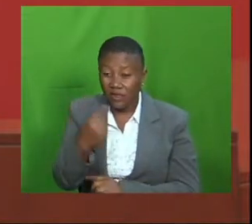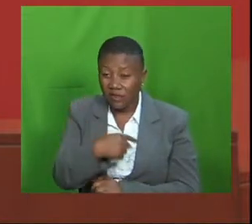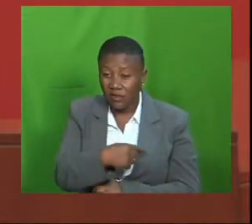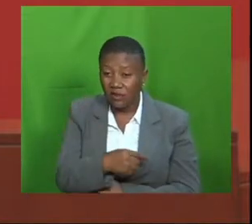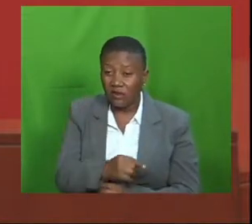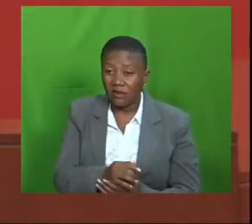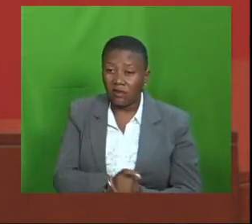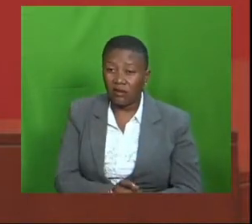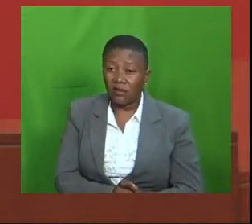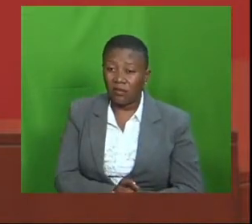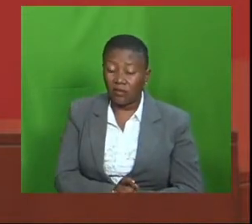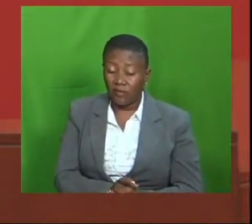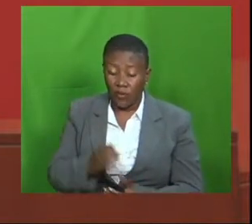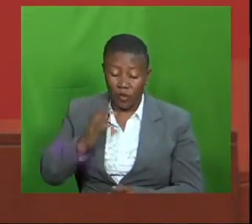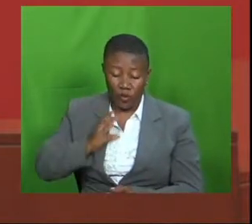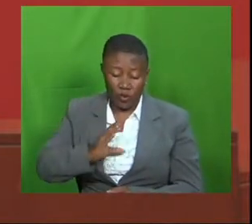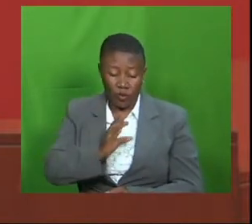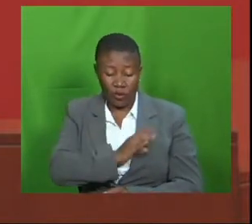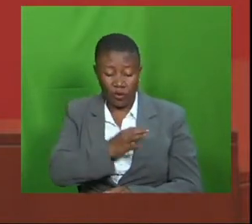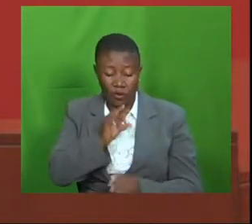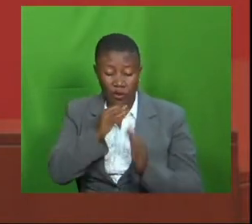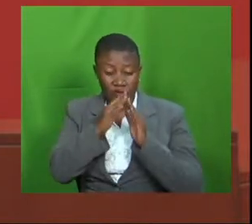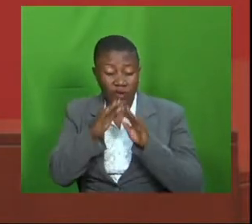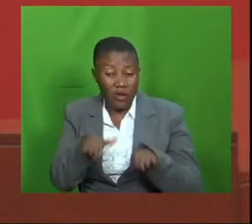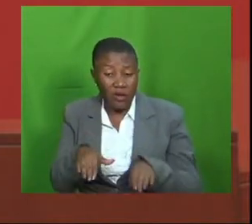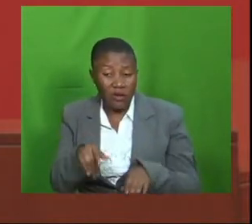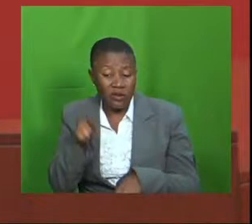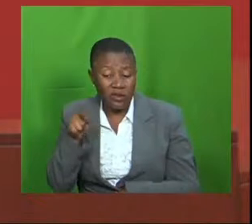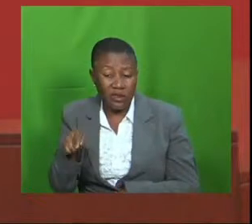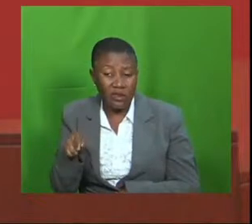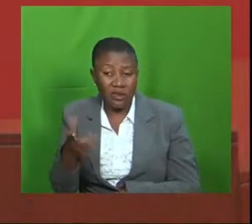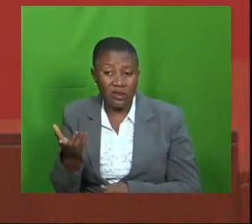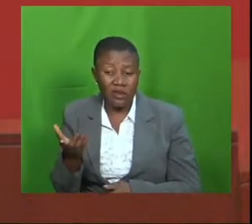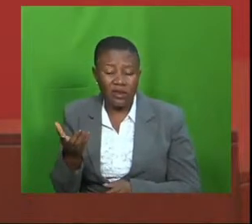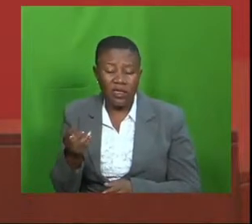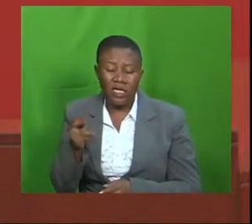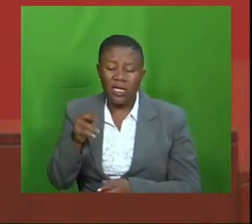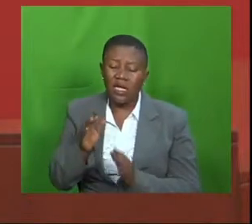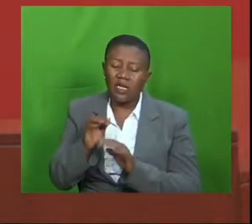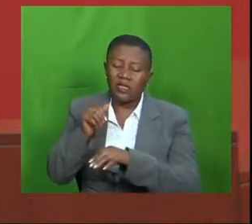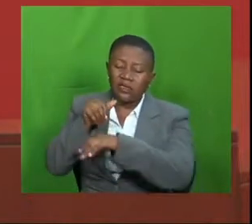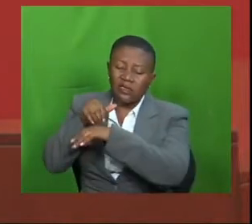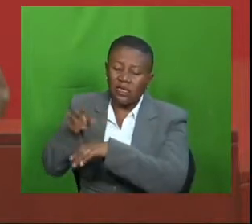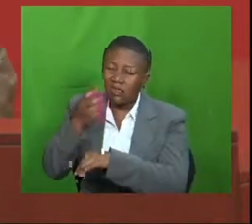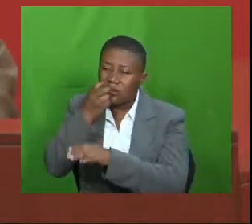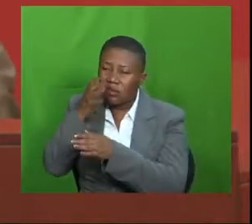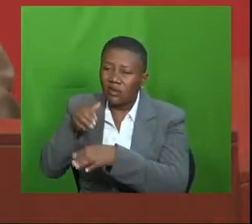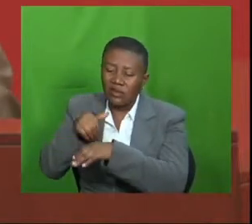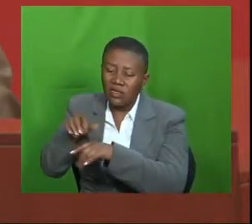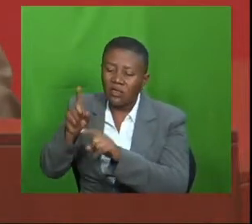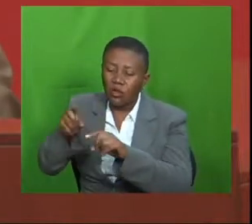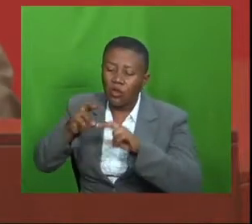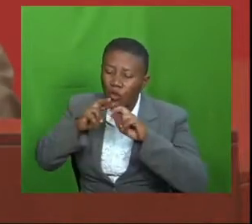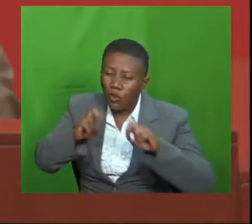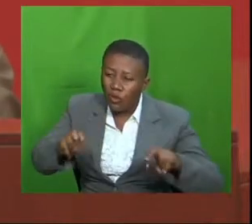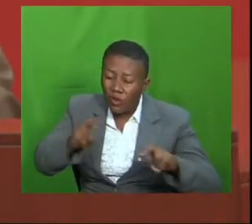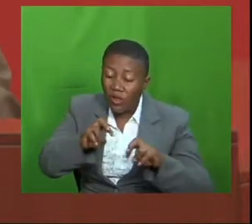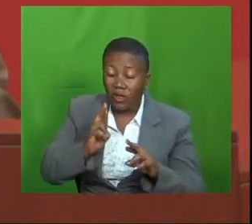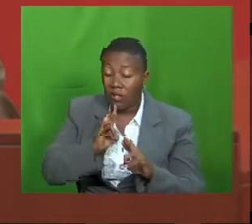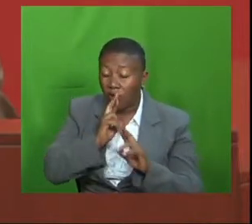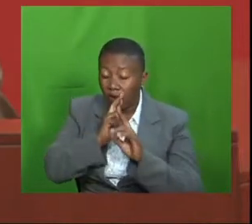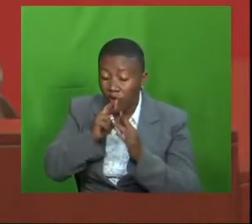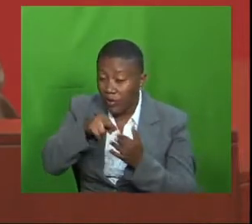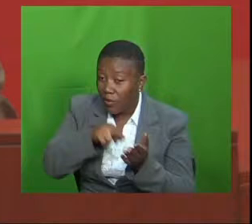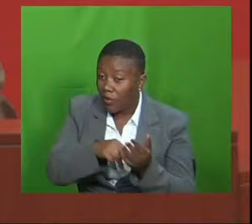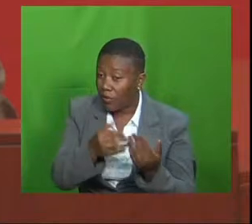A committee of the House is then called upon to inquire into the allegations and report to the House for a decision.